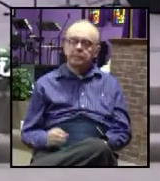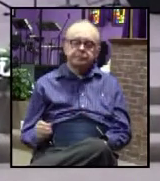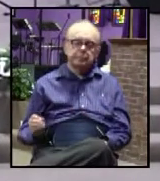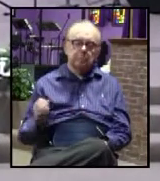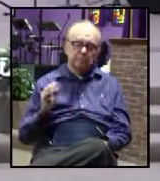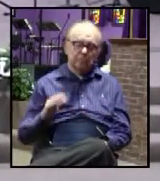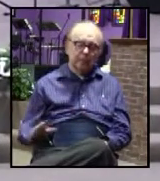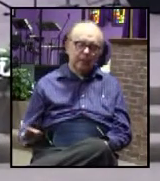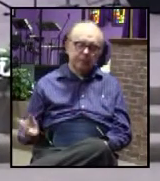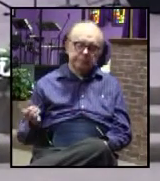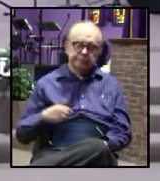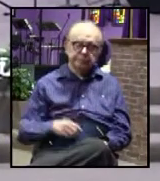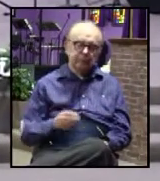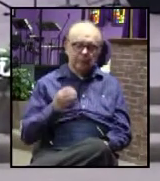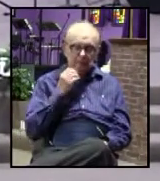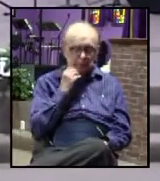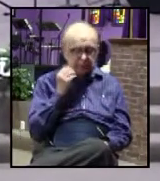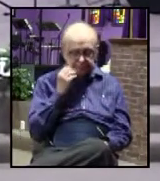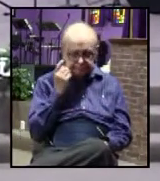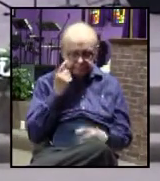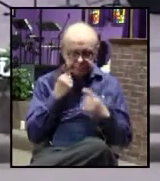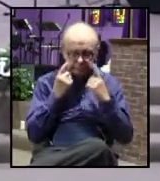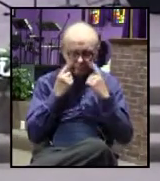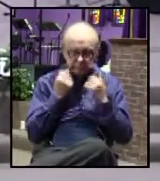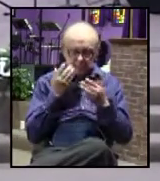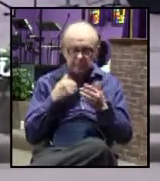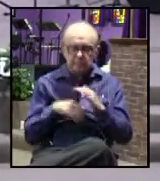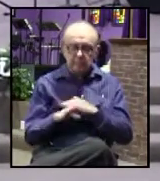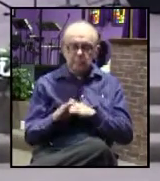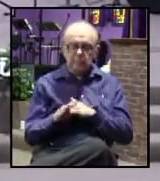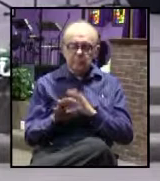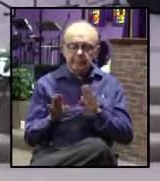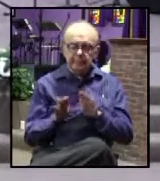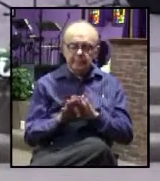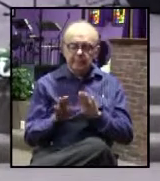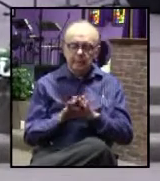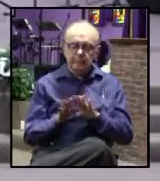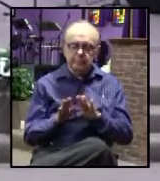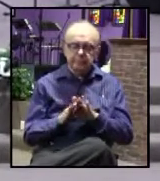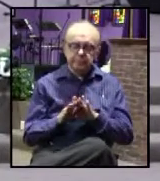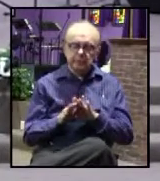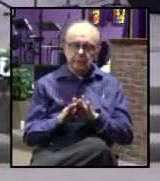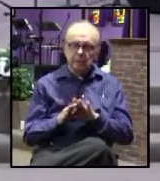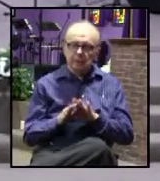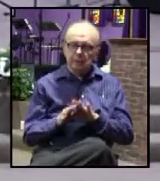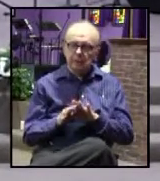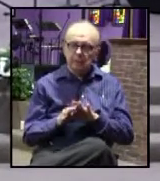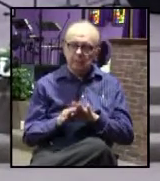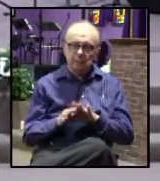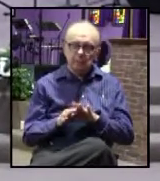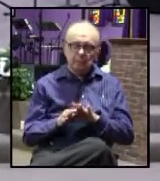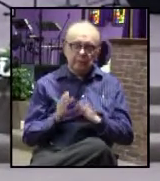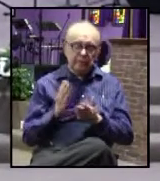Or your child came home crying, but before they walked in the door, they bucked up.